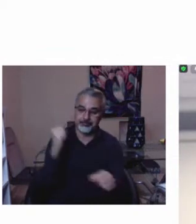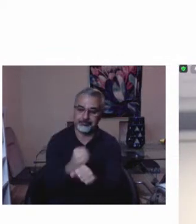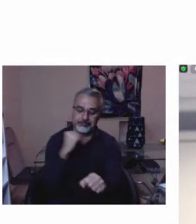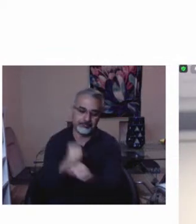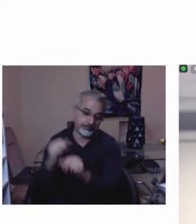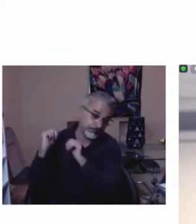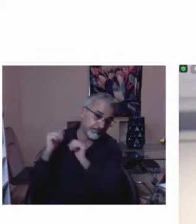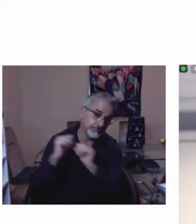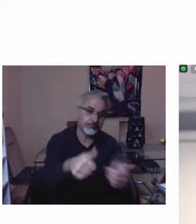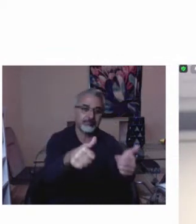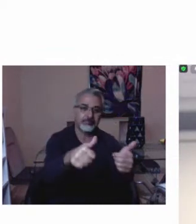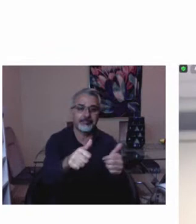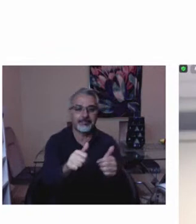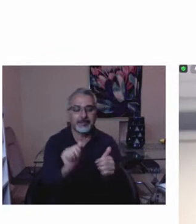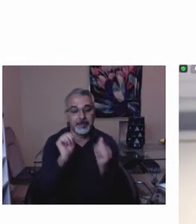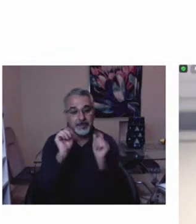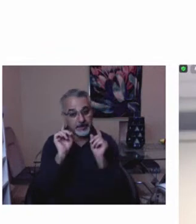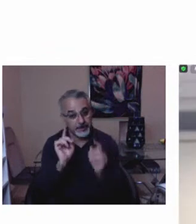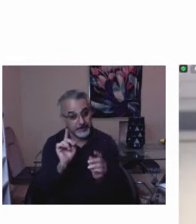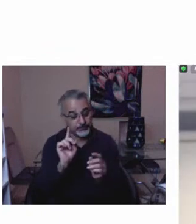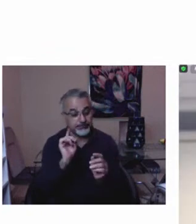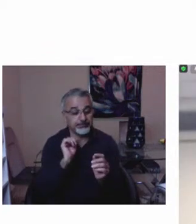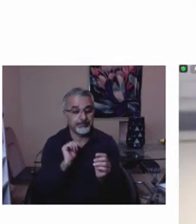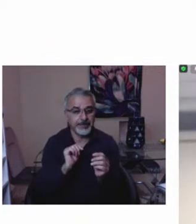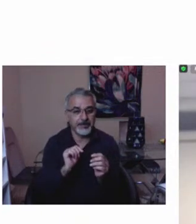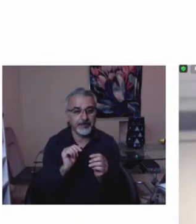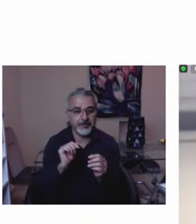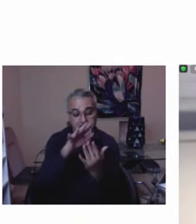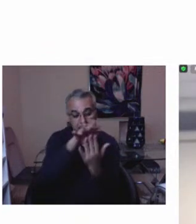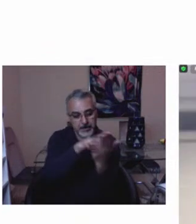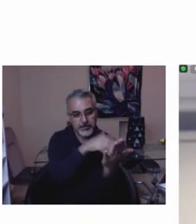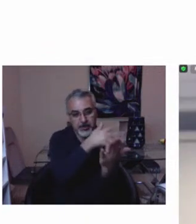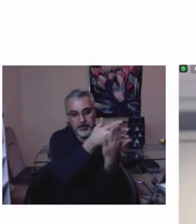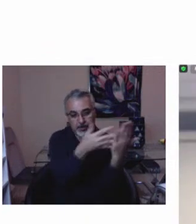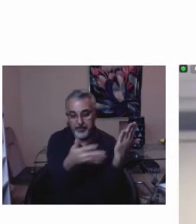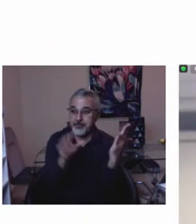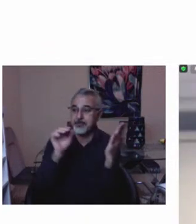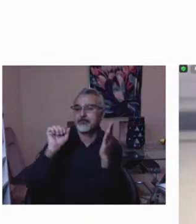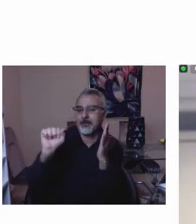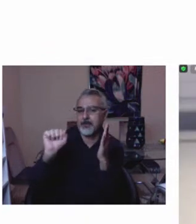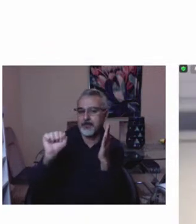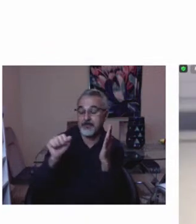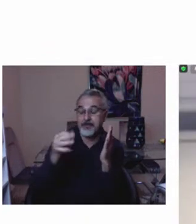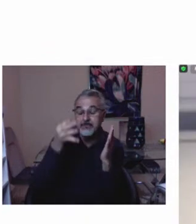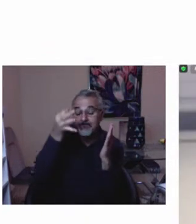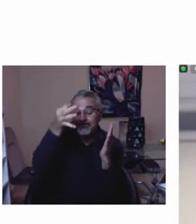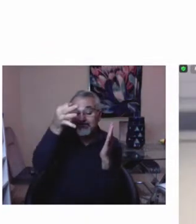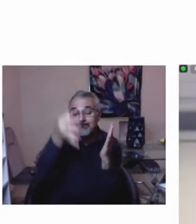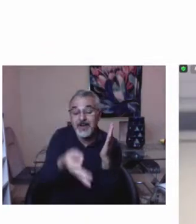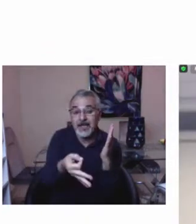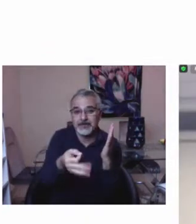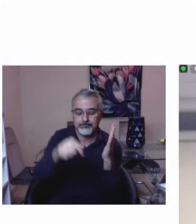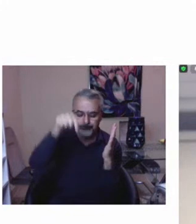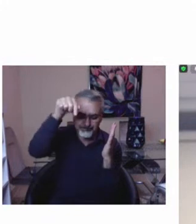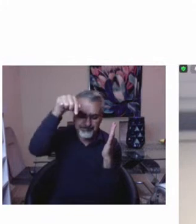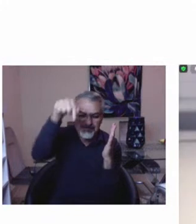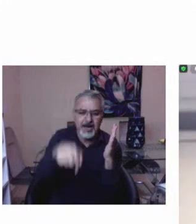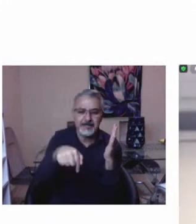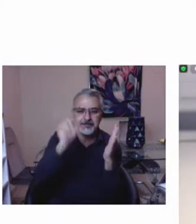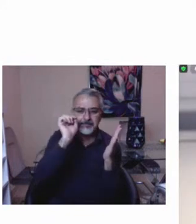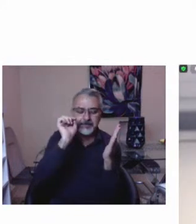to implementation. We now need financing that allows